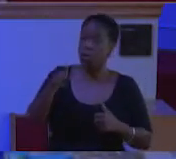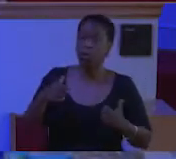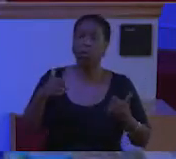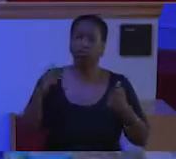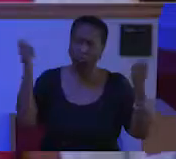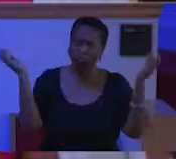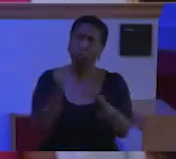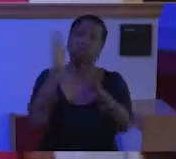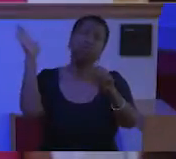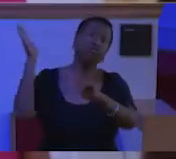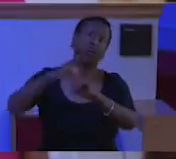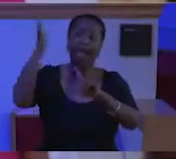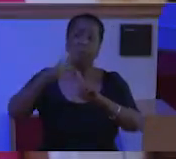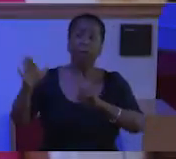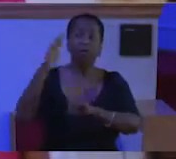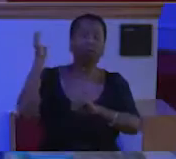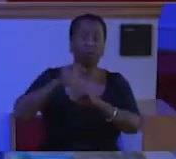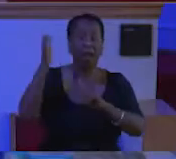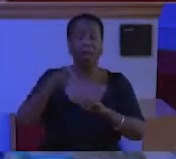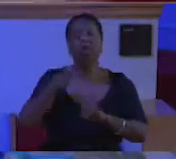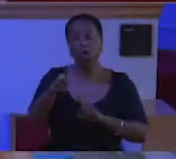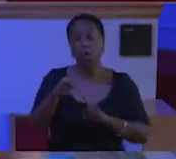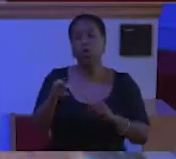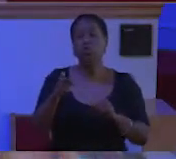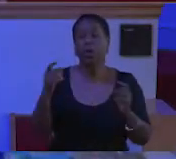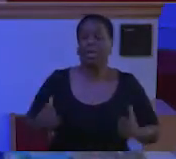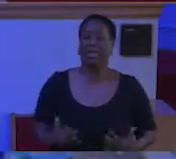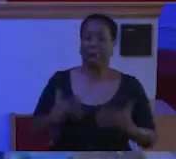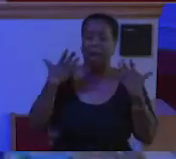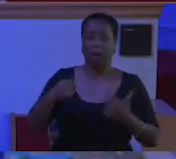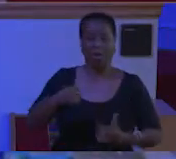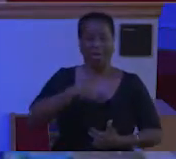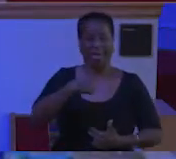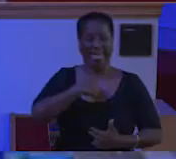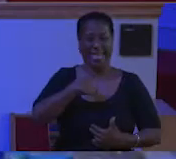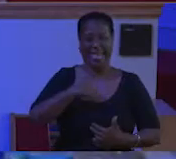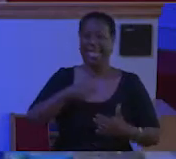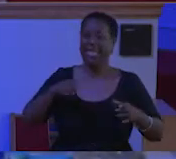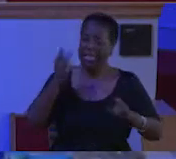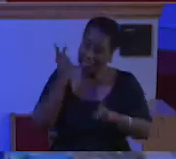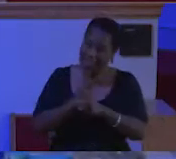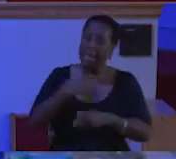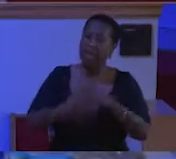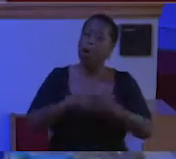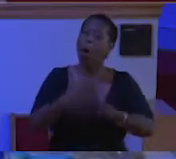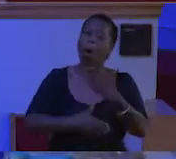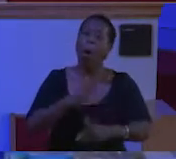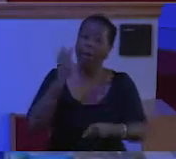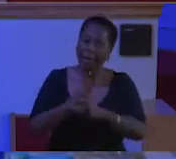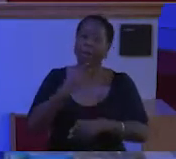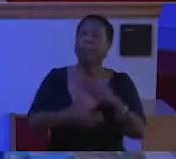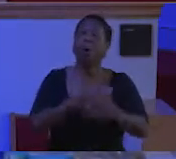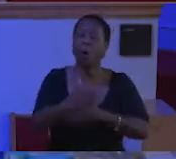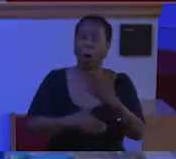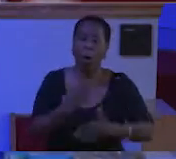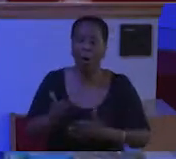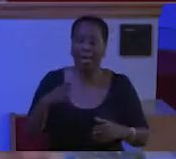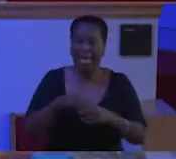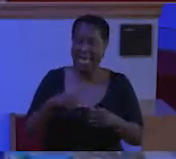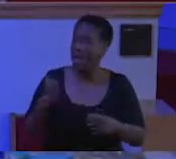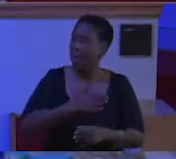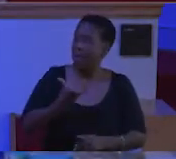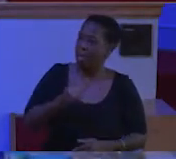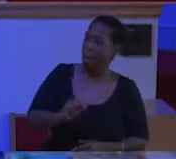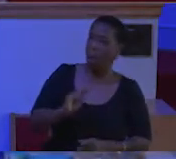triumph over your trials, you inspire me to keep on keeping on in my